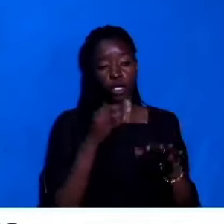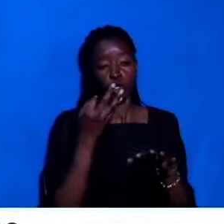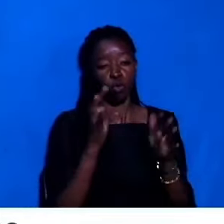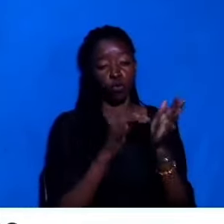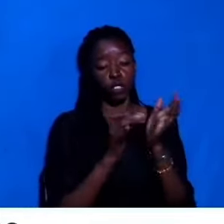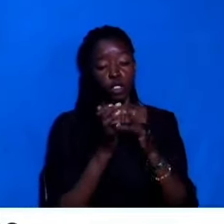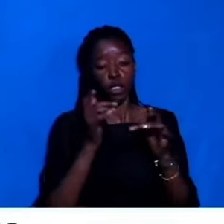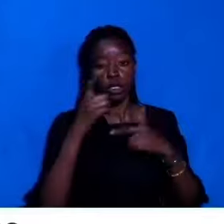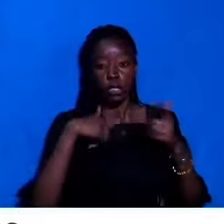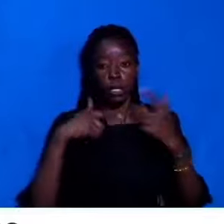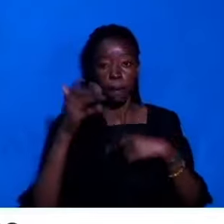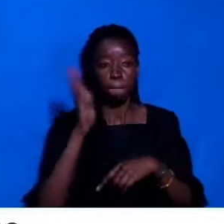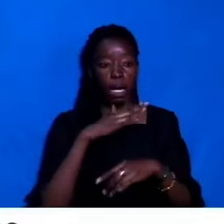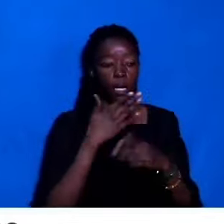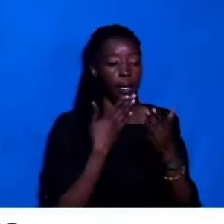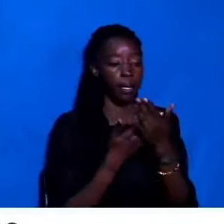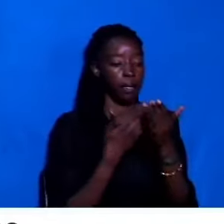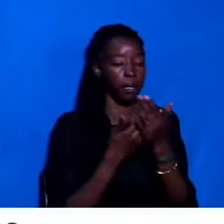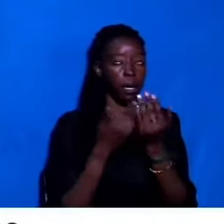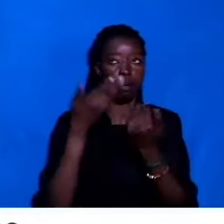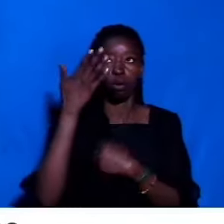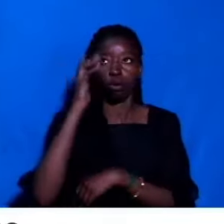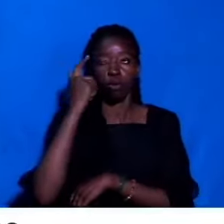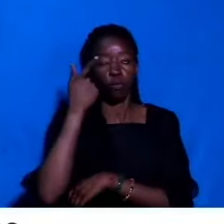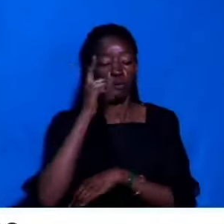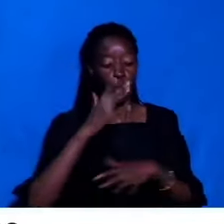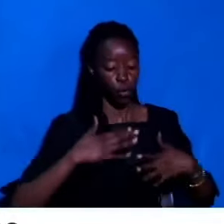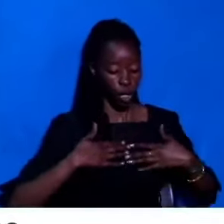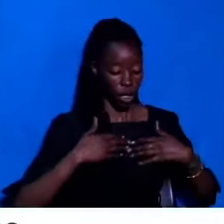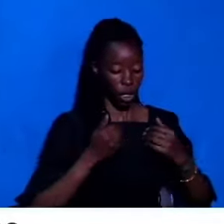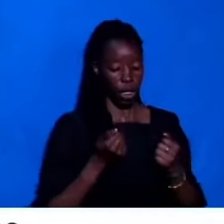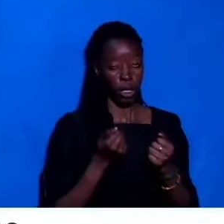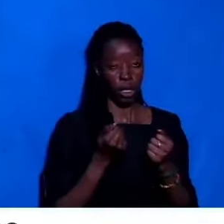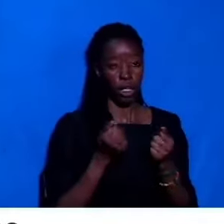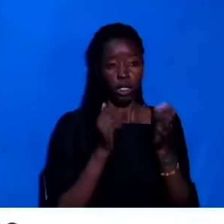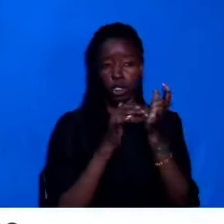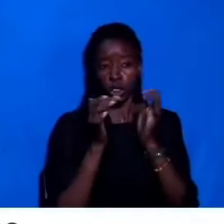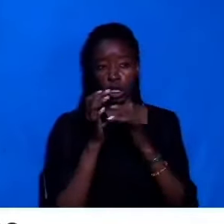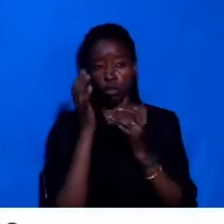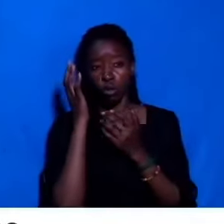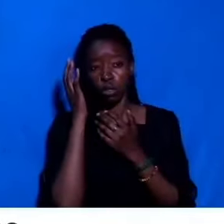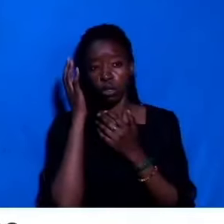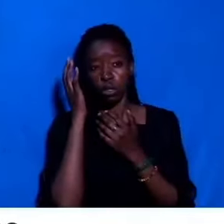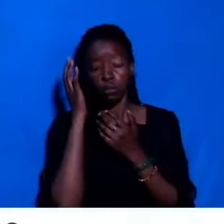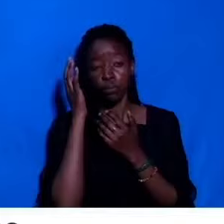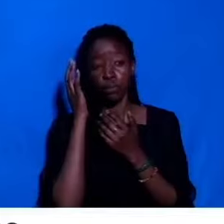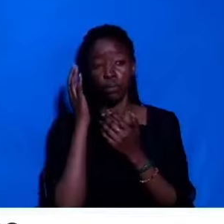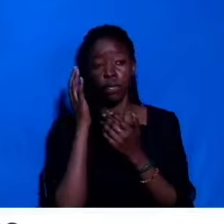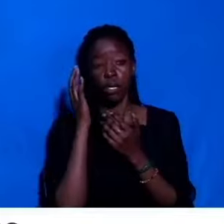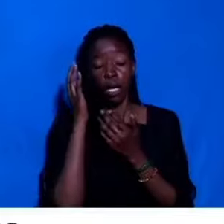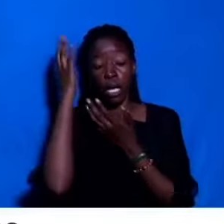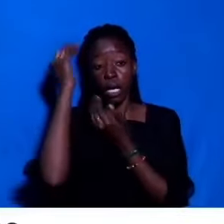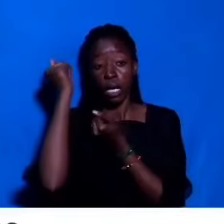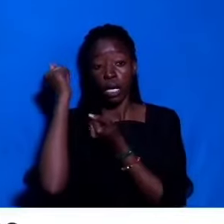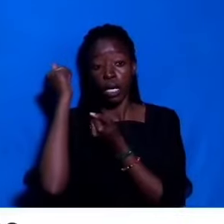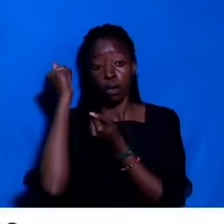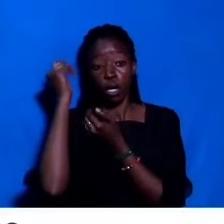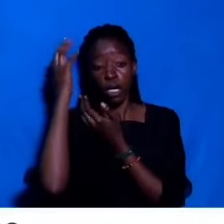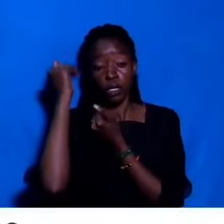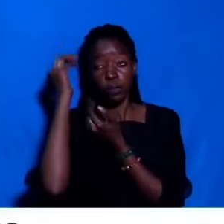him for healing. Remember, Jesus was not expecting them back. He had already told them, go and show yourself